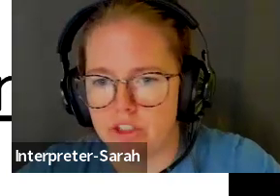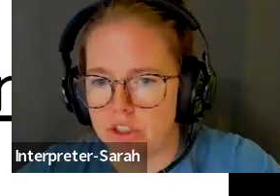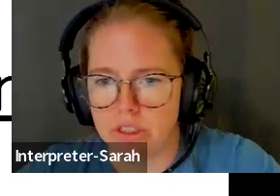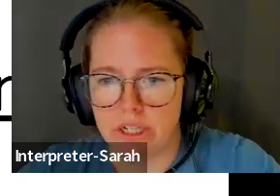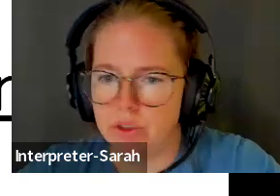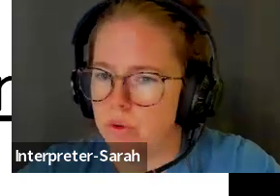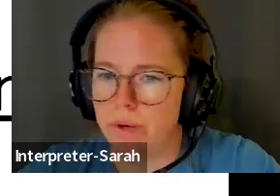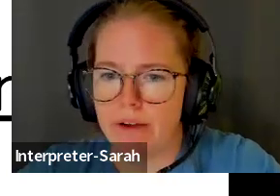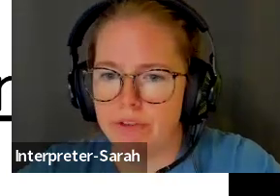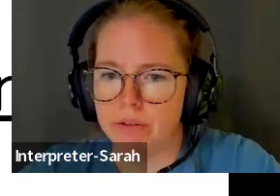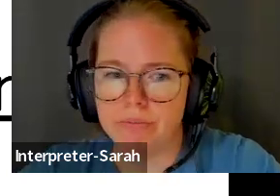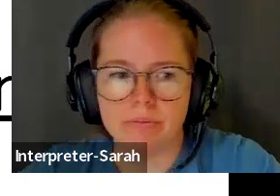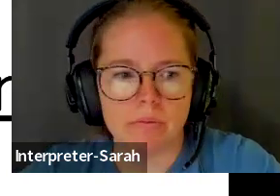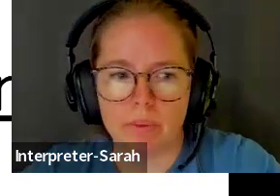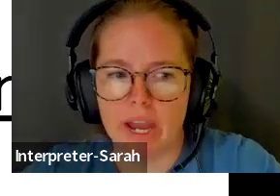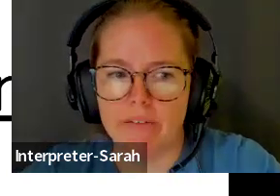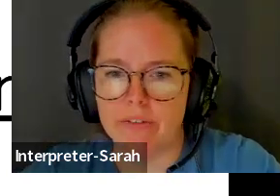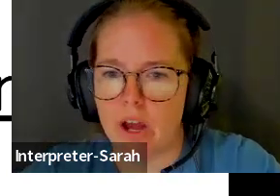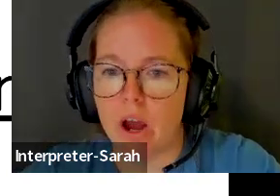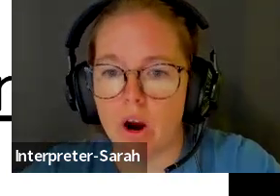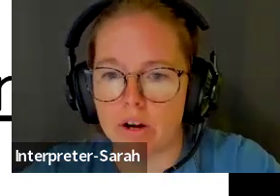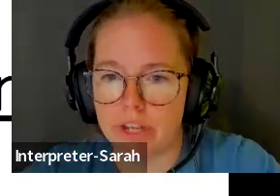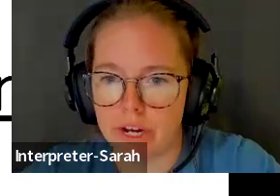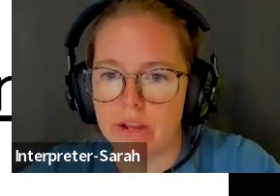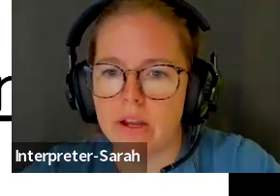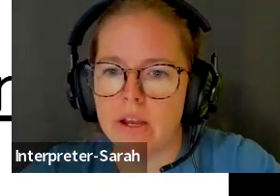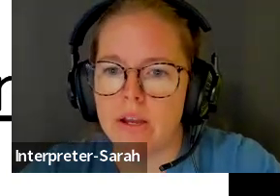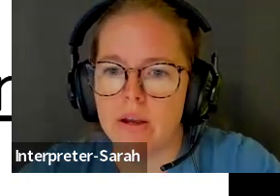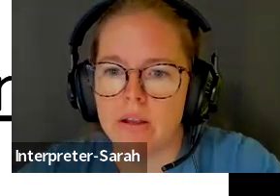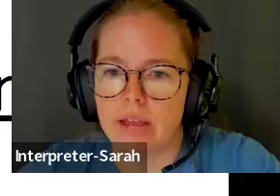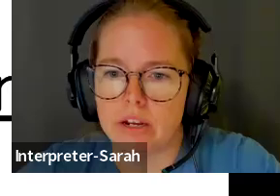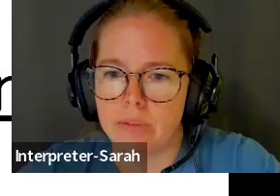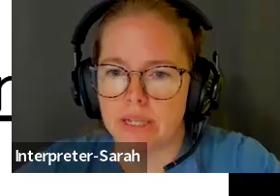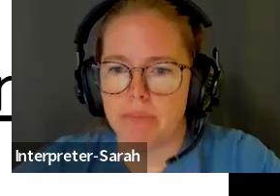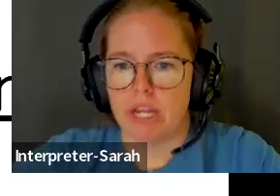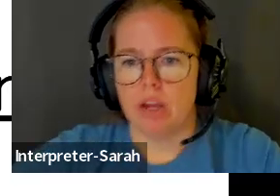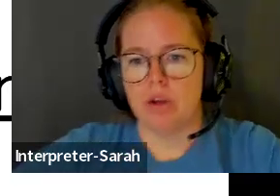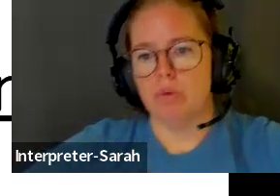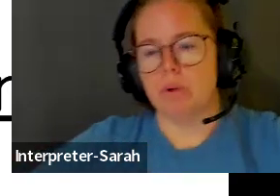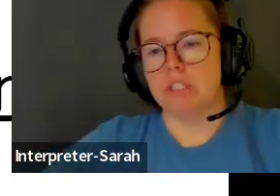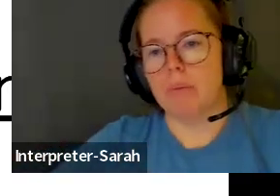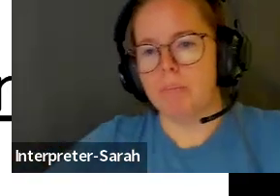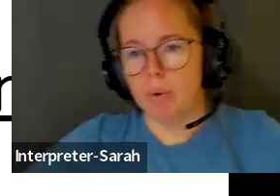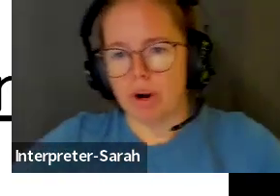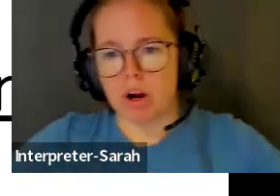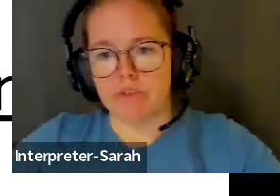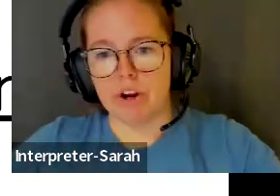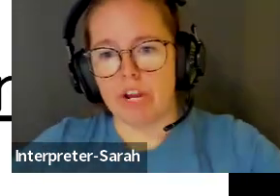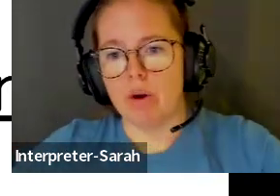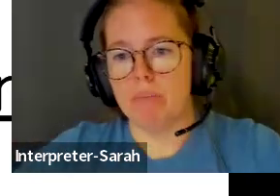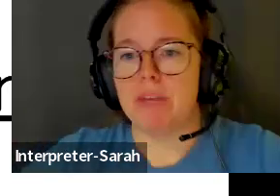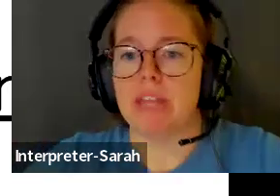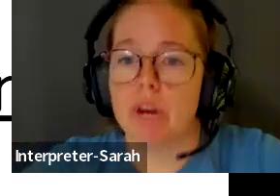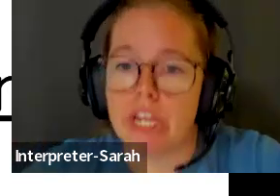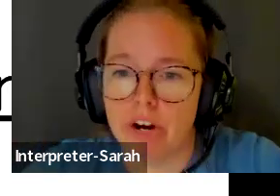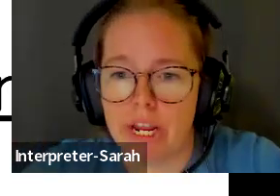deaf organizations, deaf school, what have you. Then we have hard of hearing. That could be somebody who was born hard of